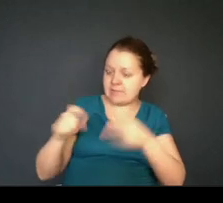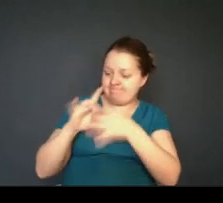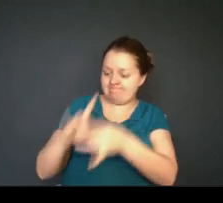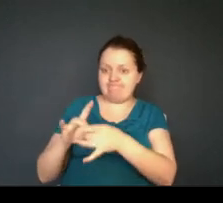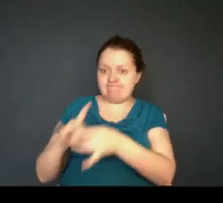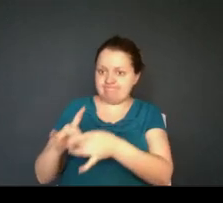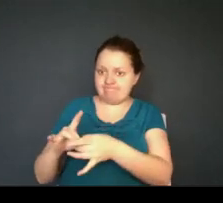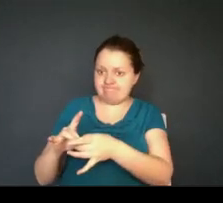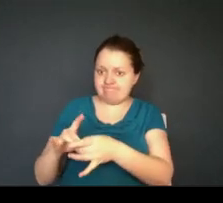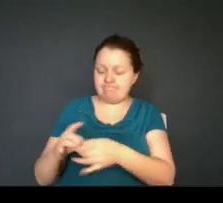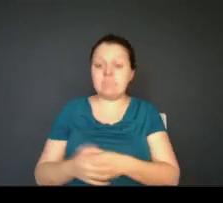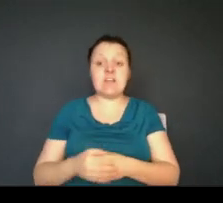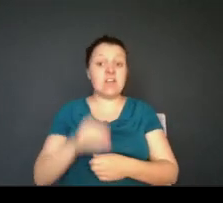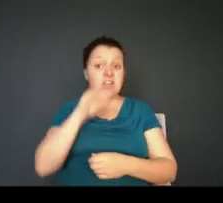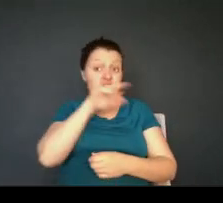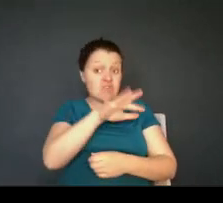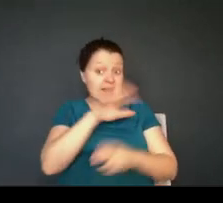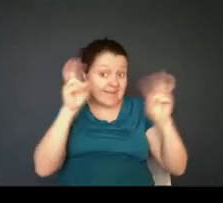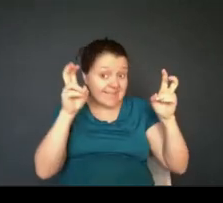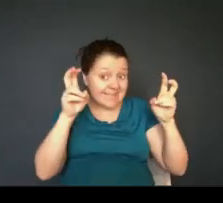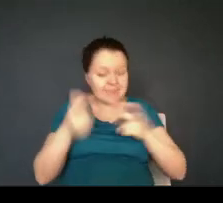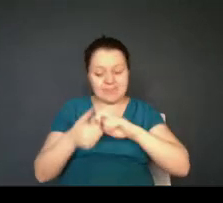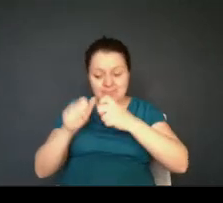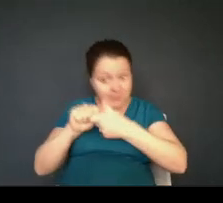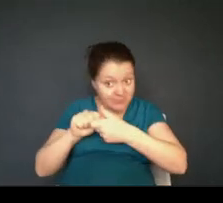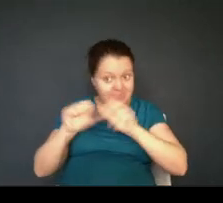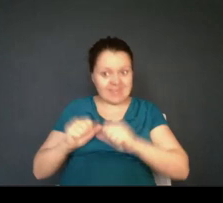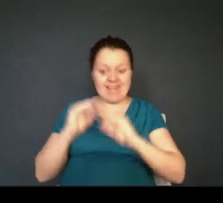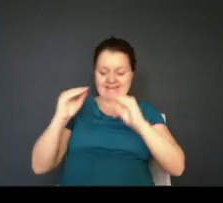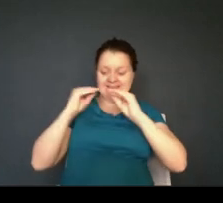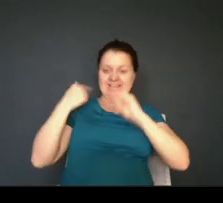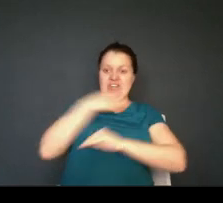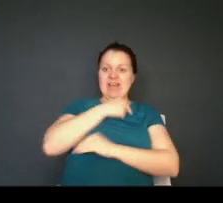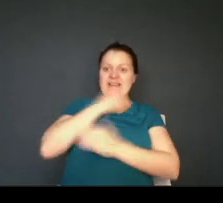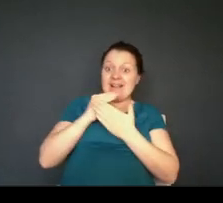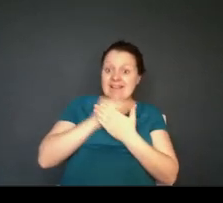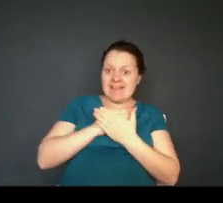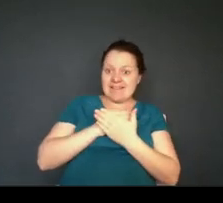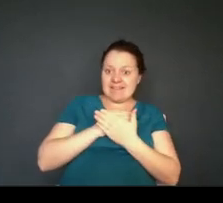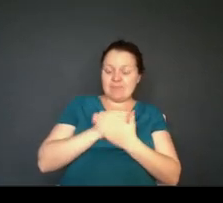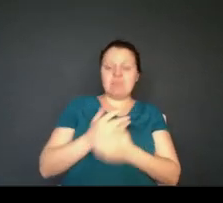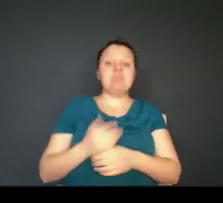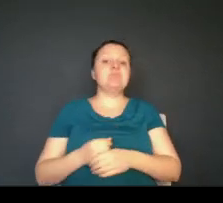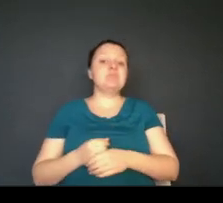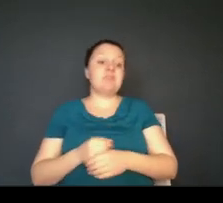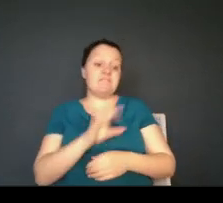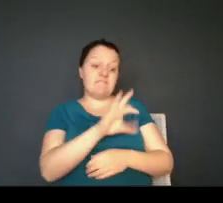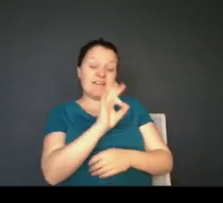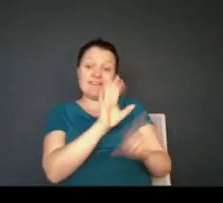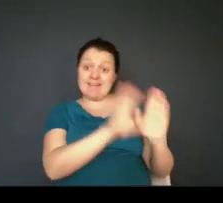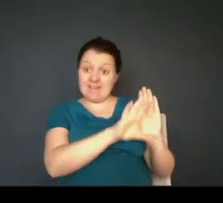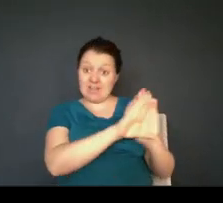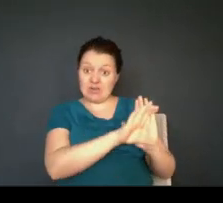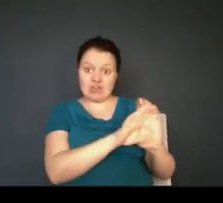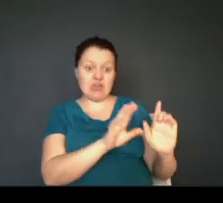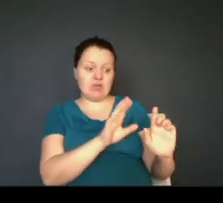lessons. So finding the characters' dragons can help us think deeply about our own dragons. So take for a